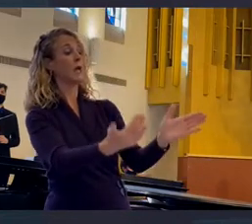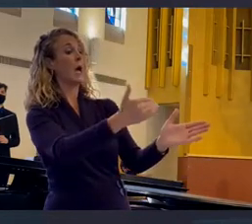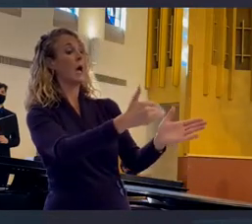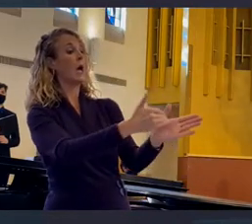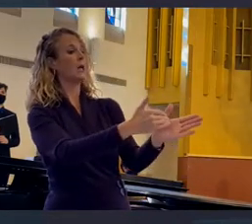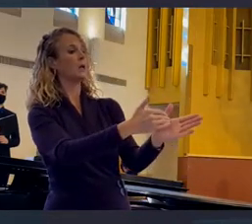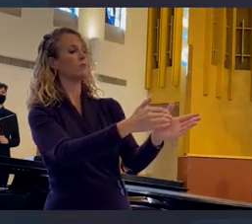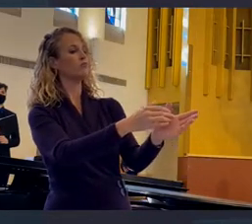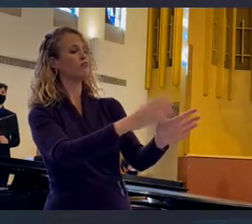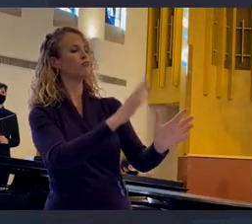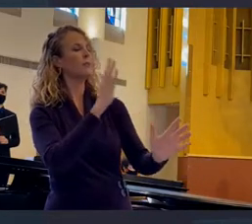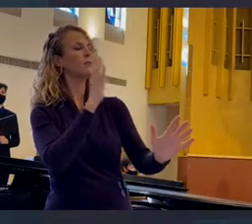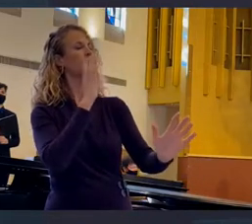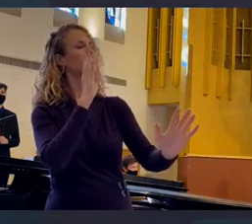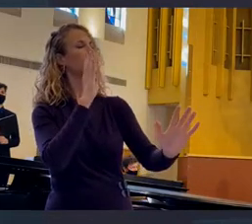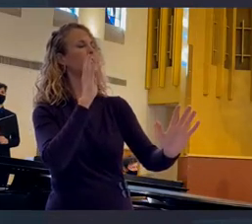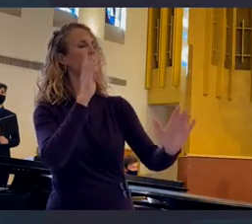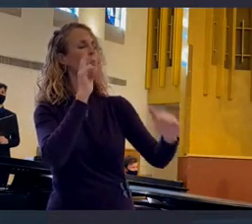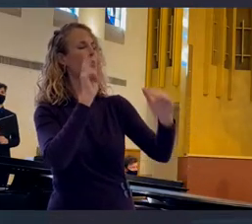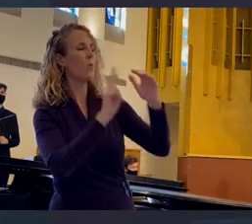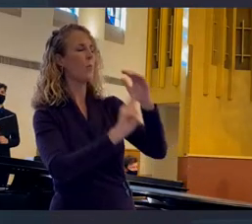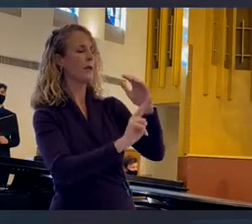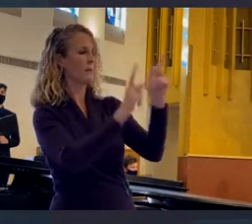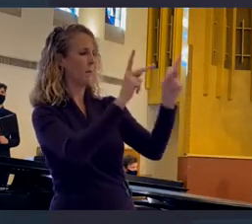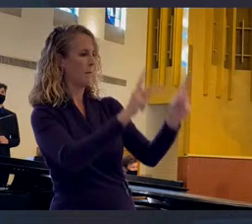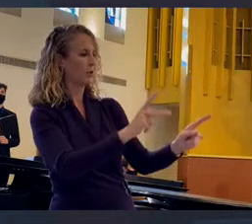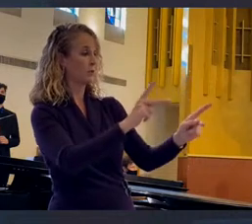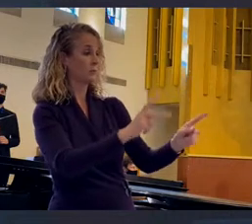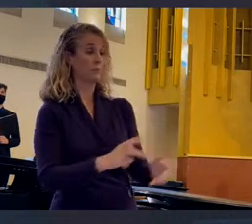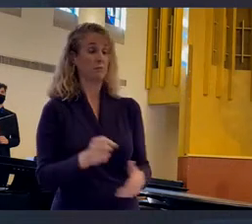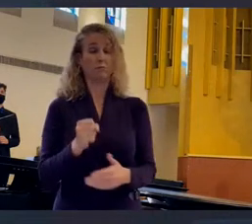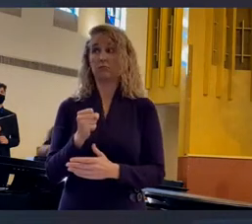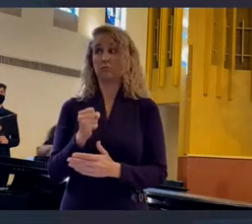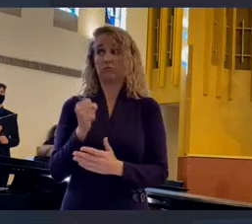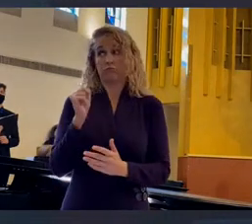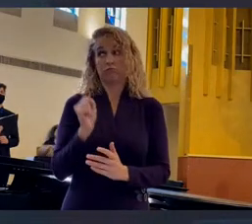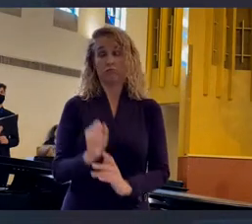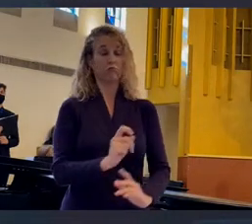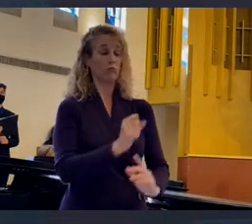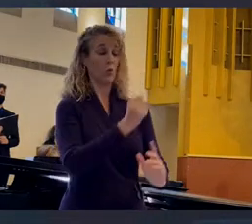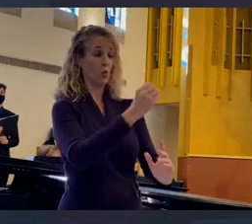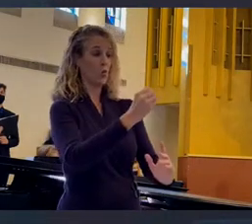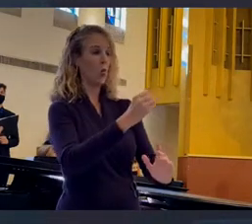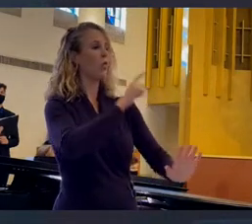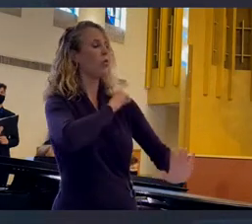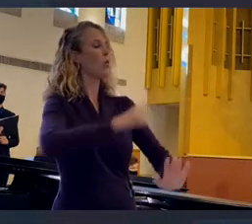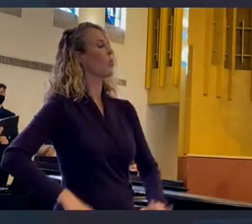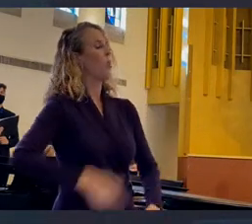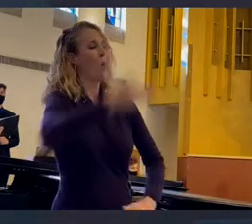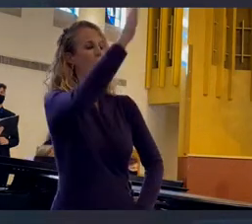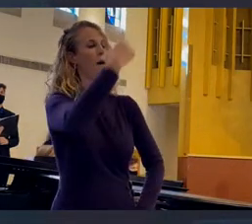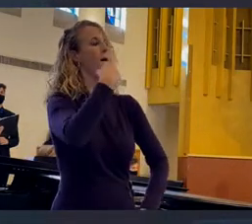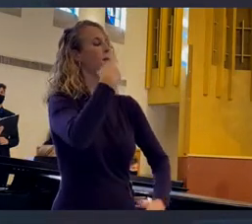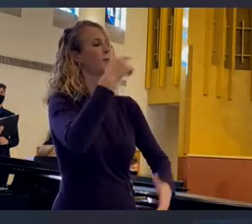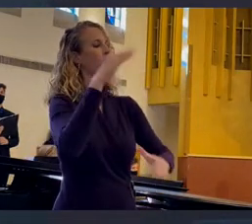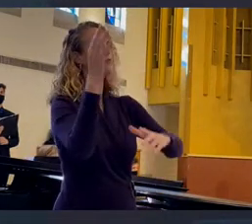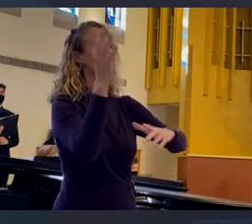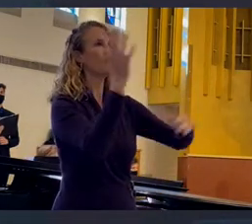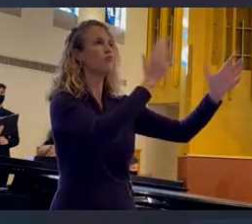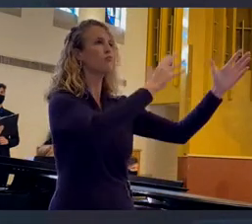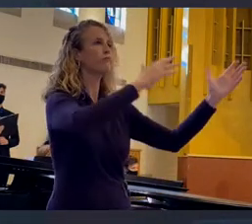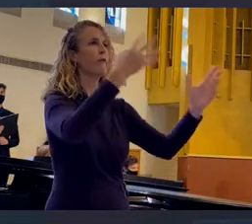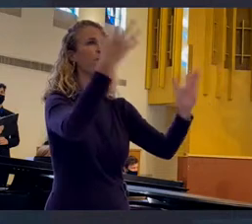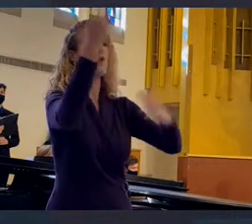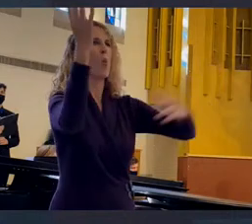to the breath, prophesy, O mortal. Say to the breath, thus said the Lord God, come, O breath, from the